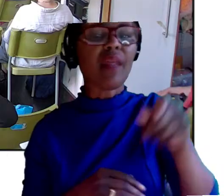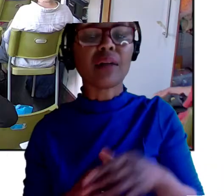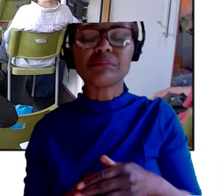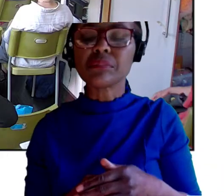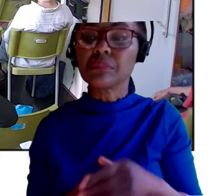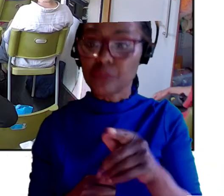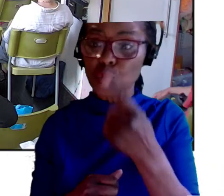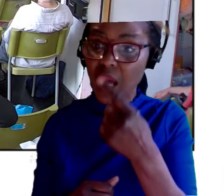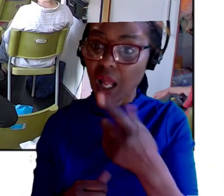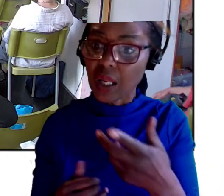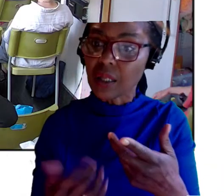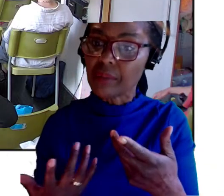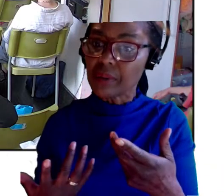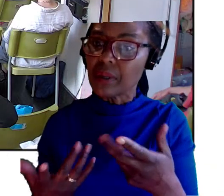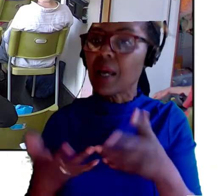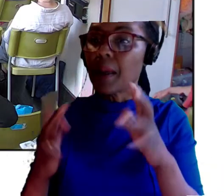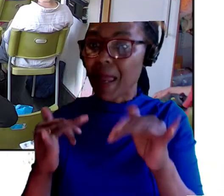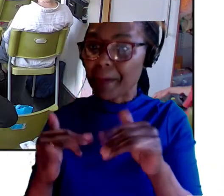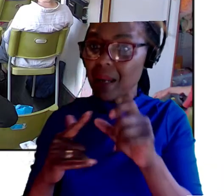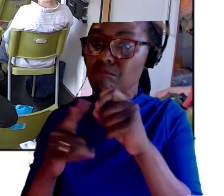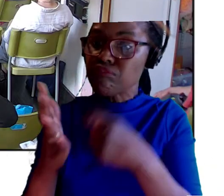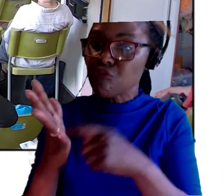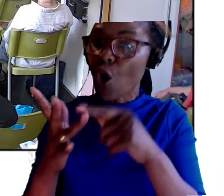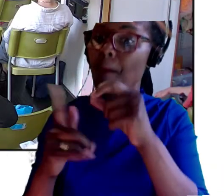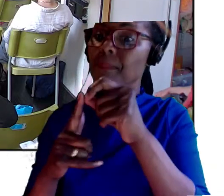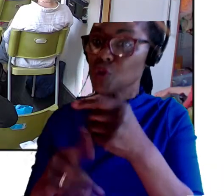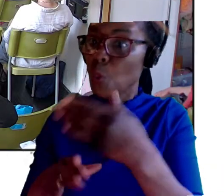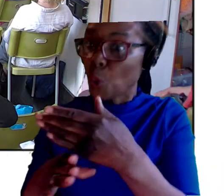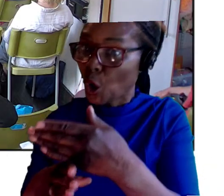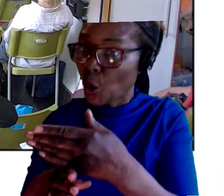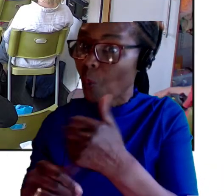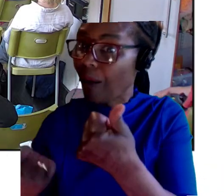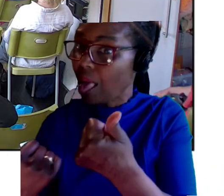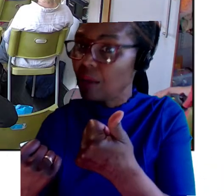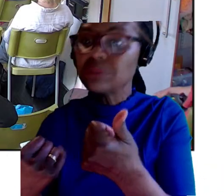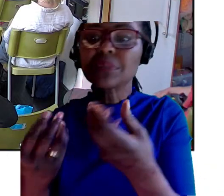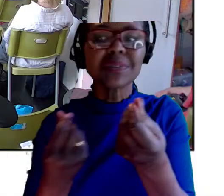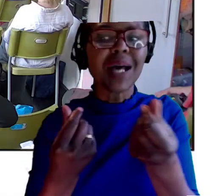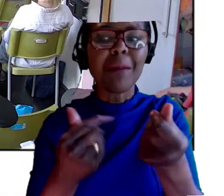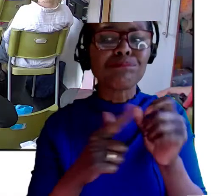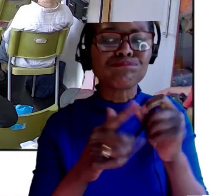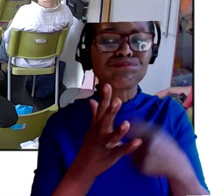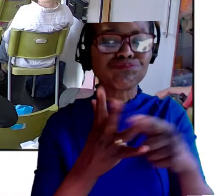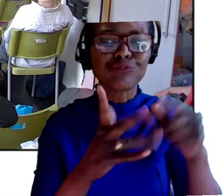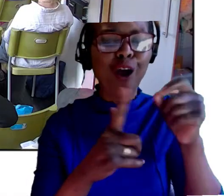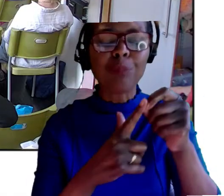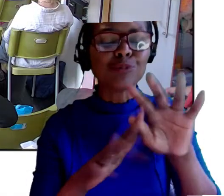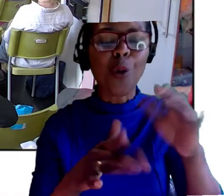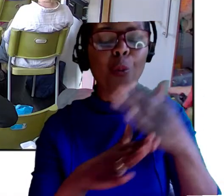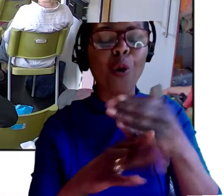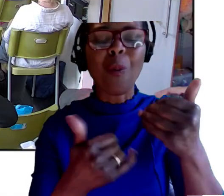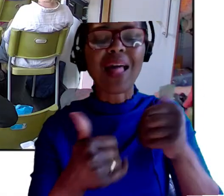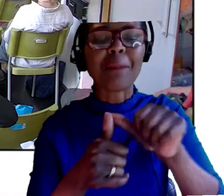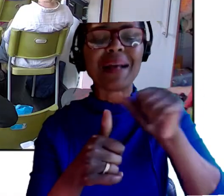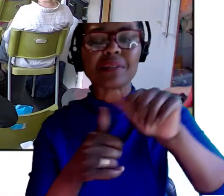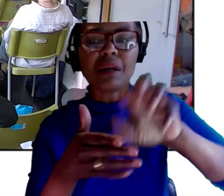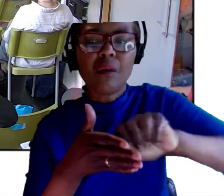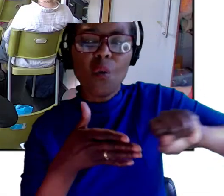kind would probably do that. Just didn't feel like it was part of what we were making.